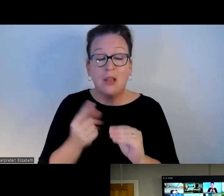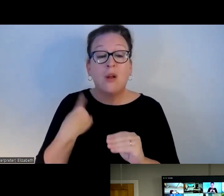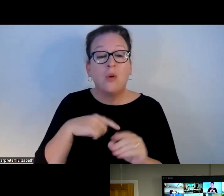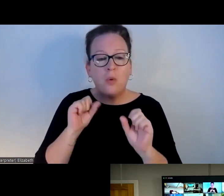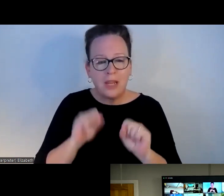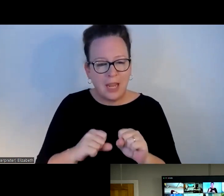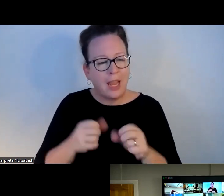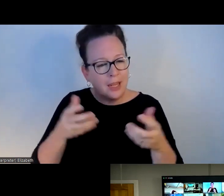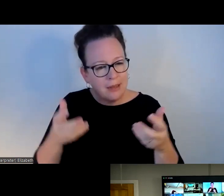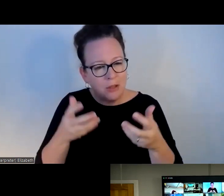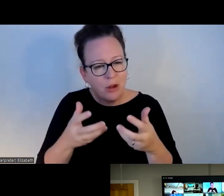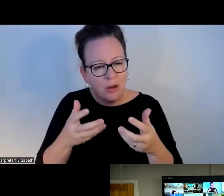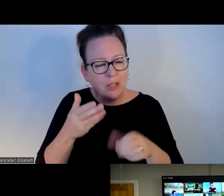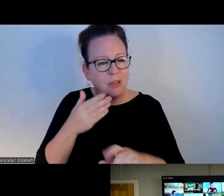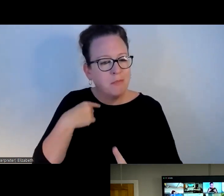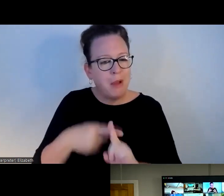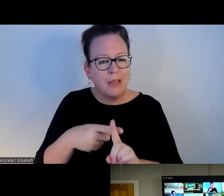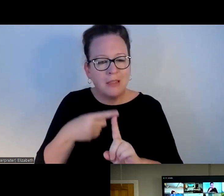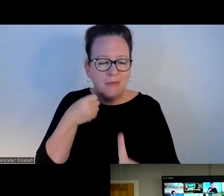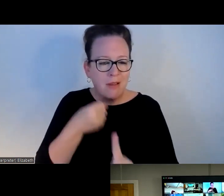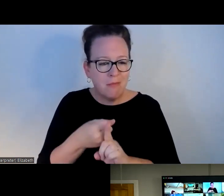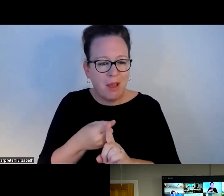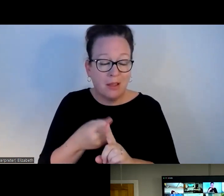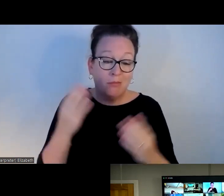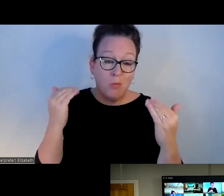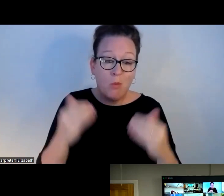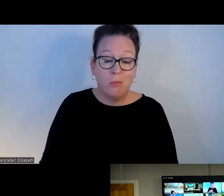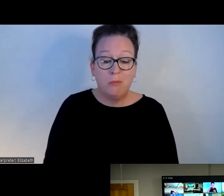impact we hope and are expected to make.